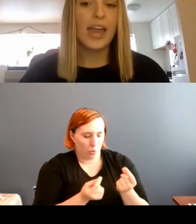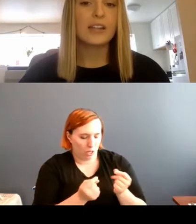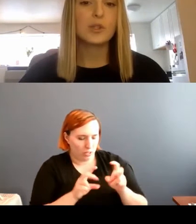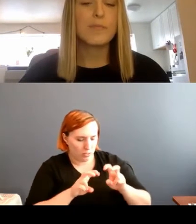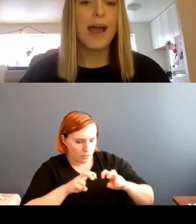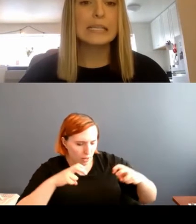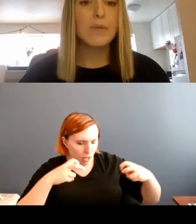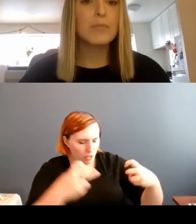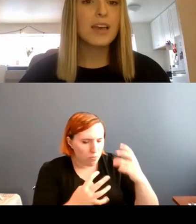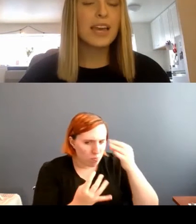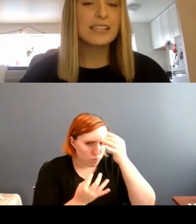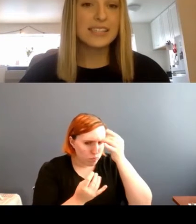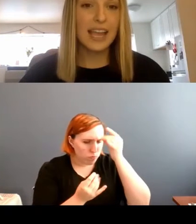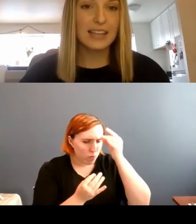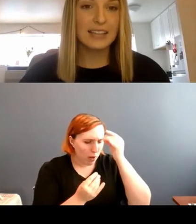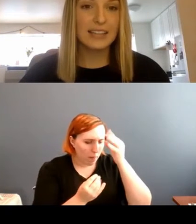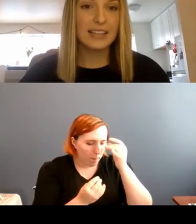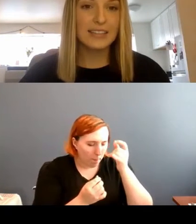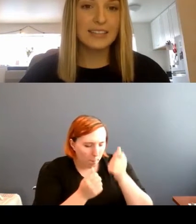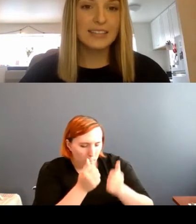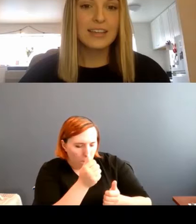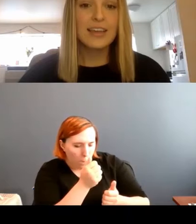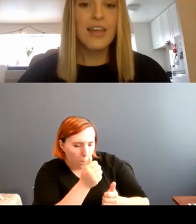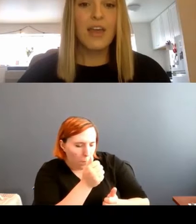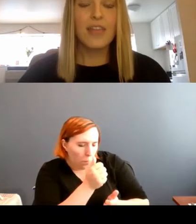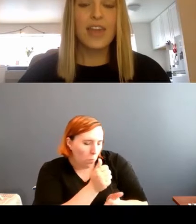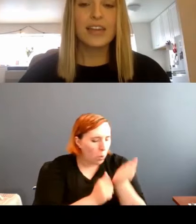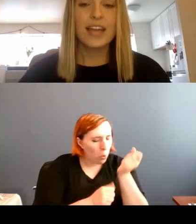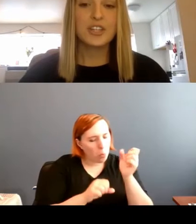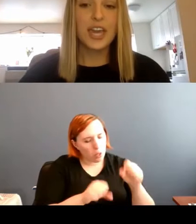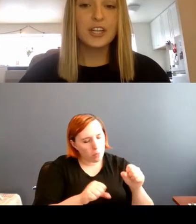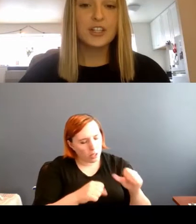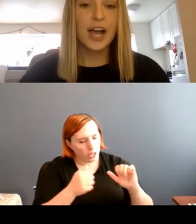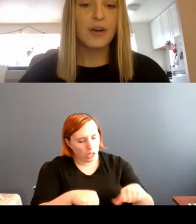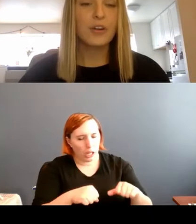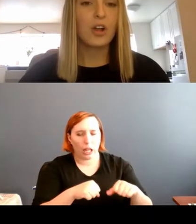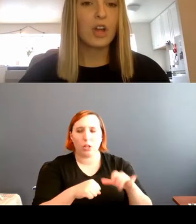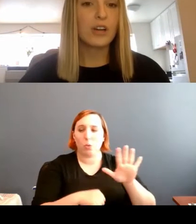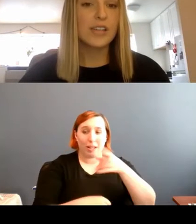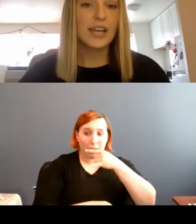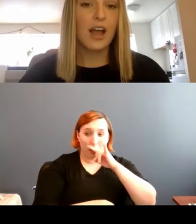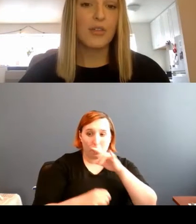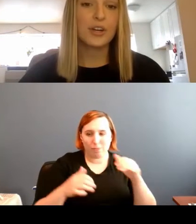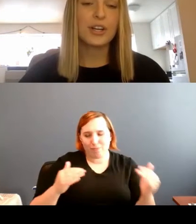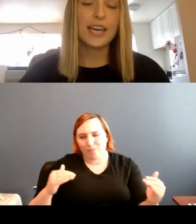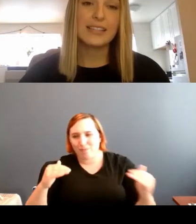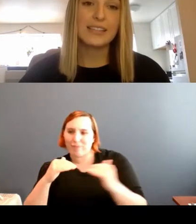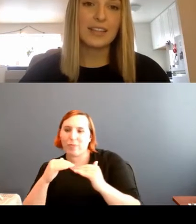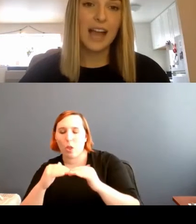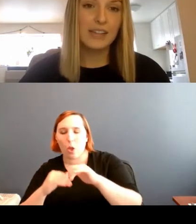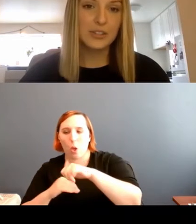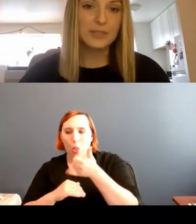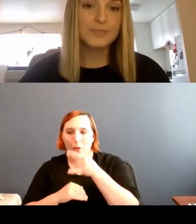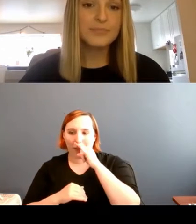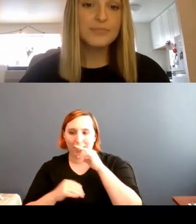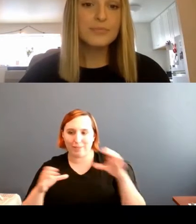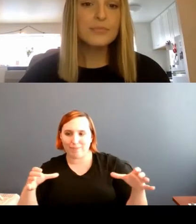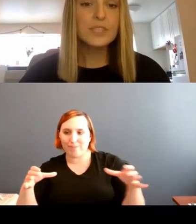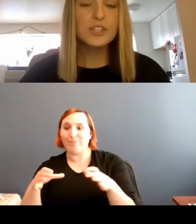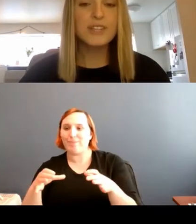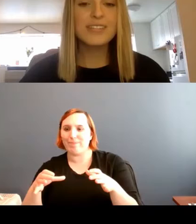consider the way to the maximum extent that they can educate your child alongside other kids in the